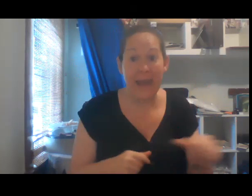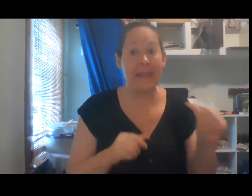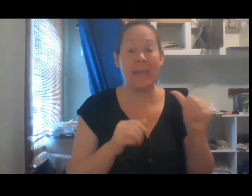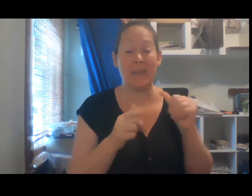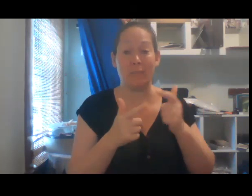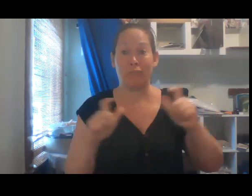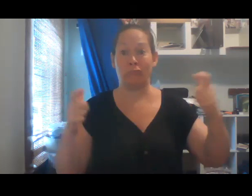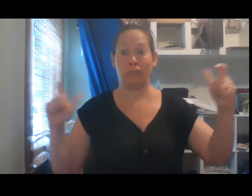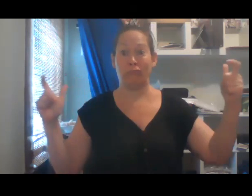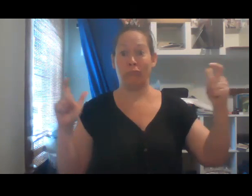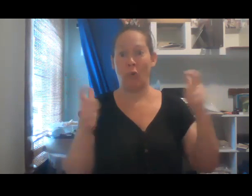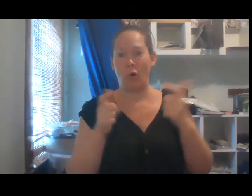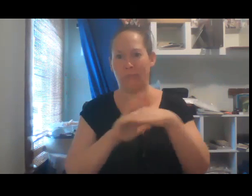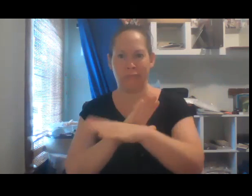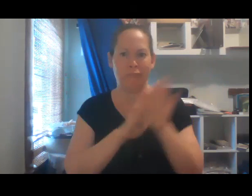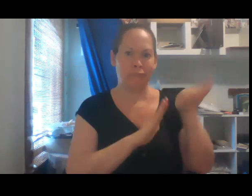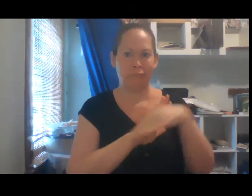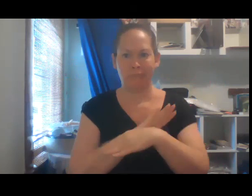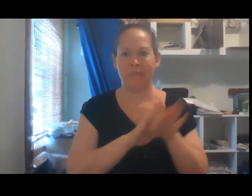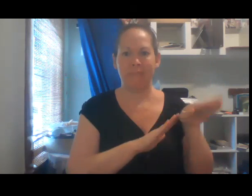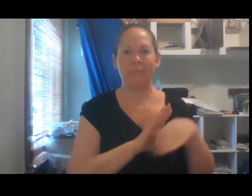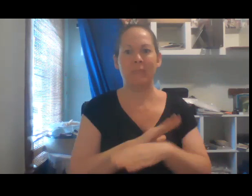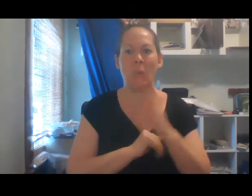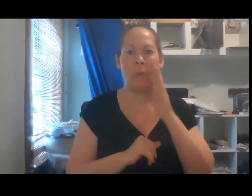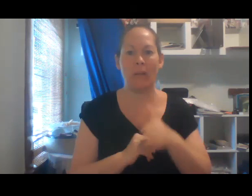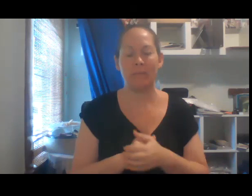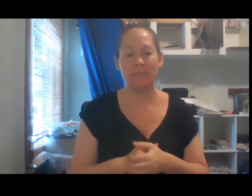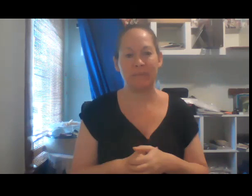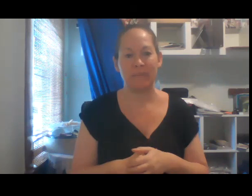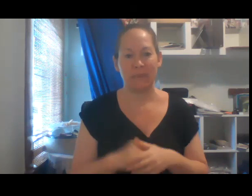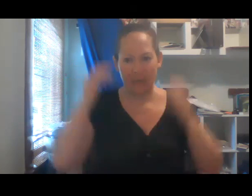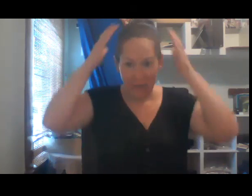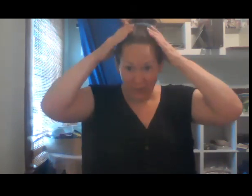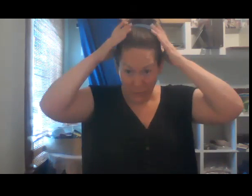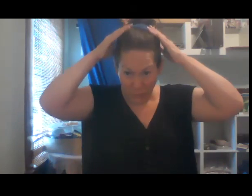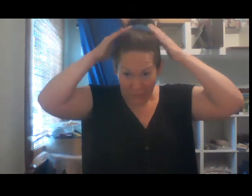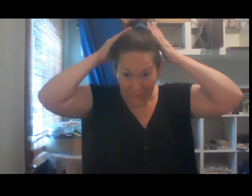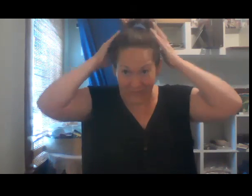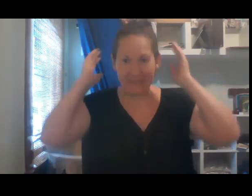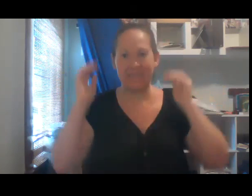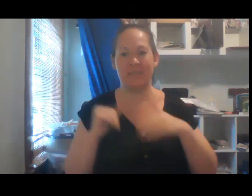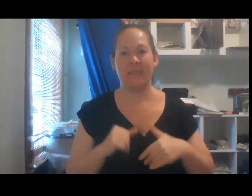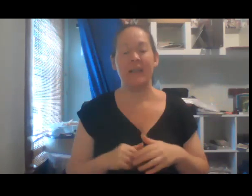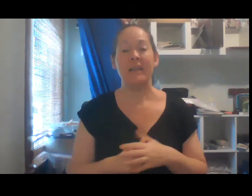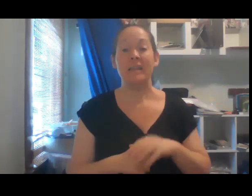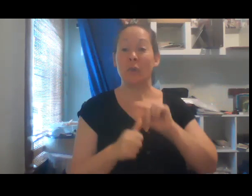there. What we want to do here is, first I want to build my model